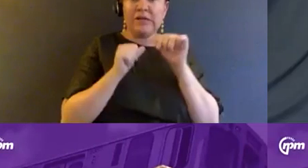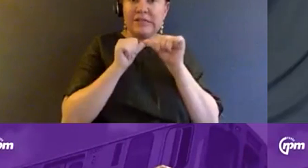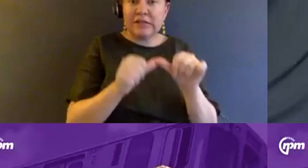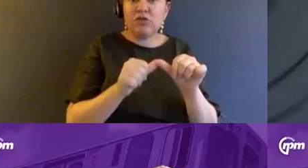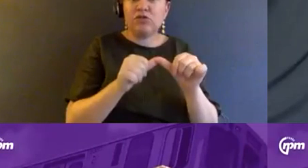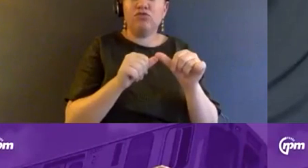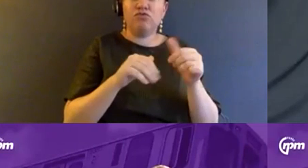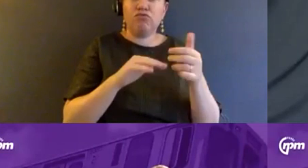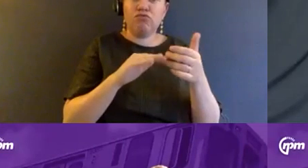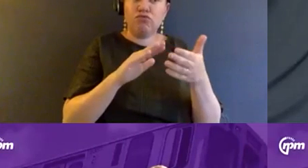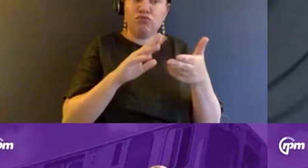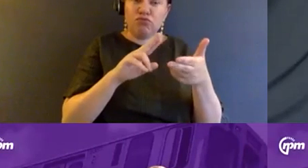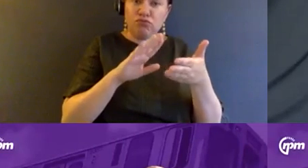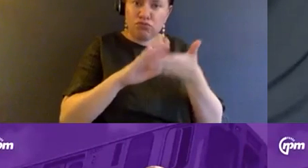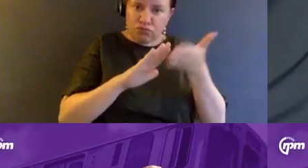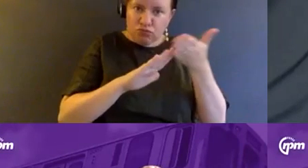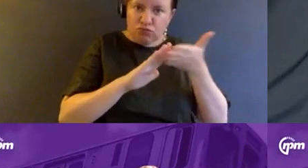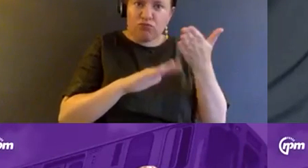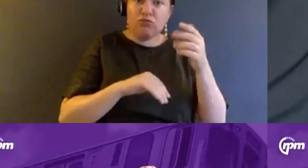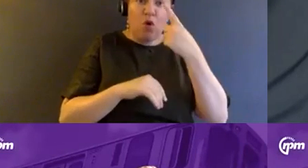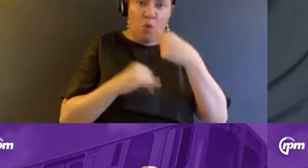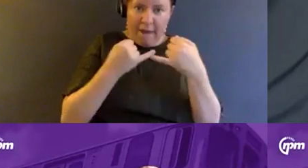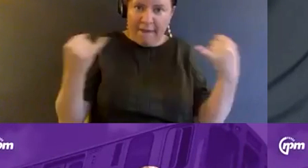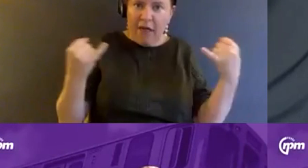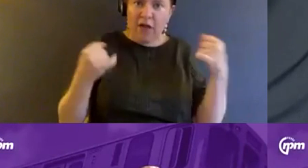Red Line 24 hours a day, 7 days